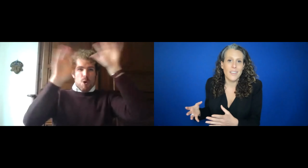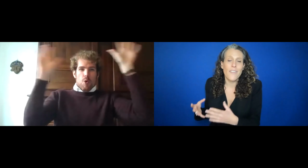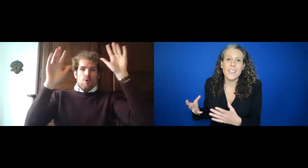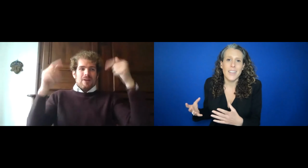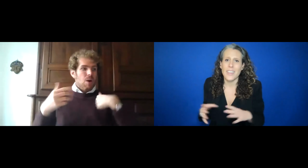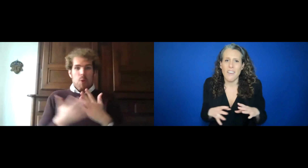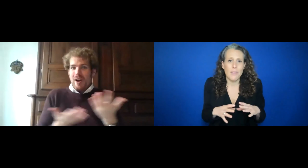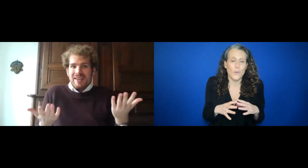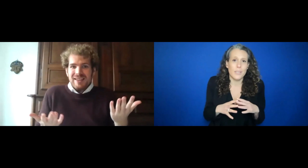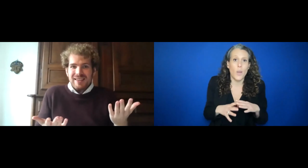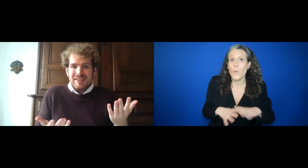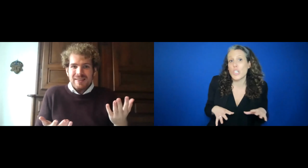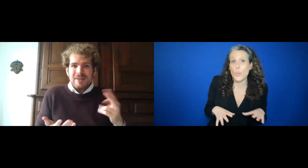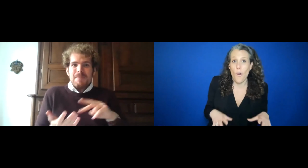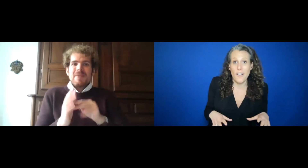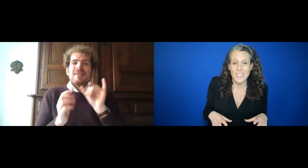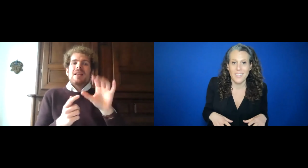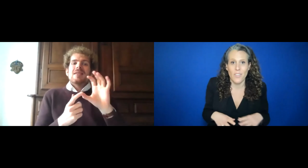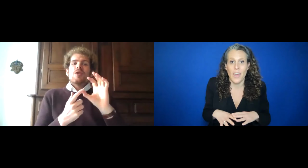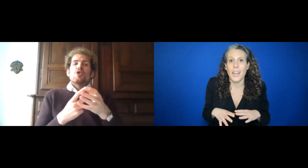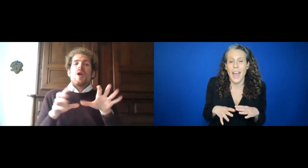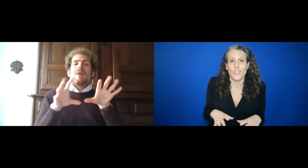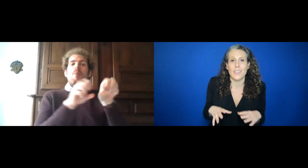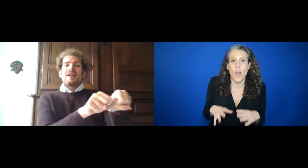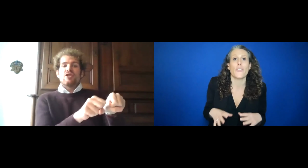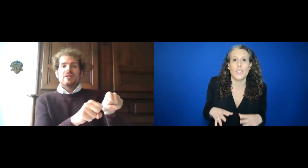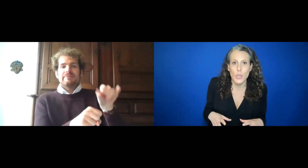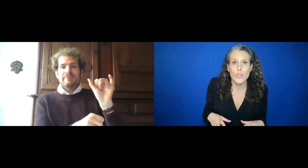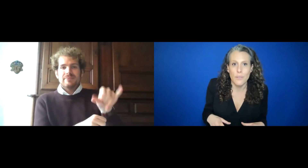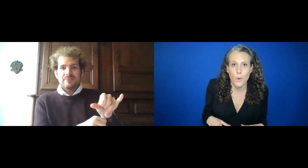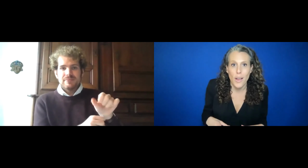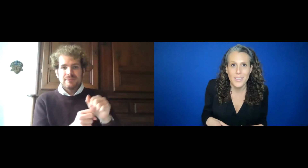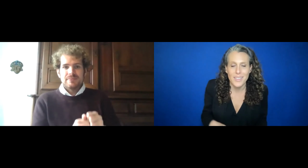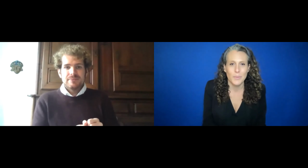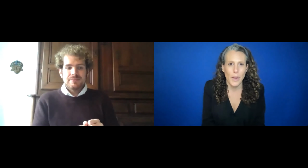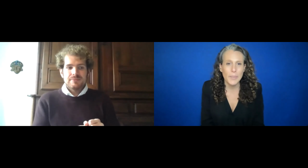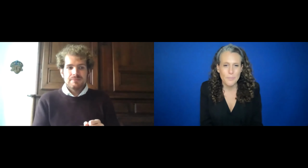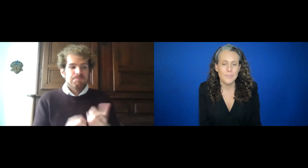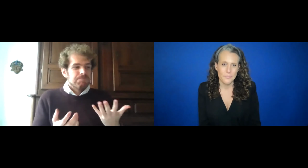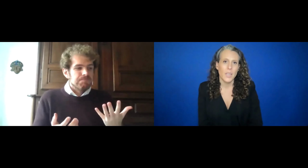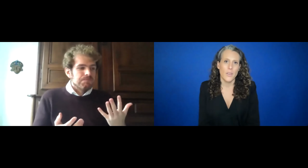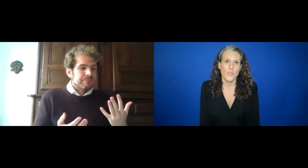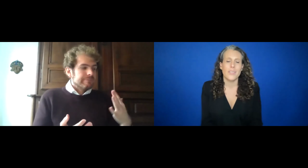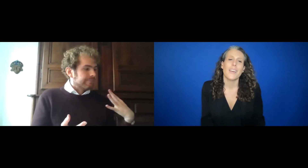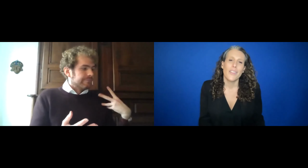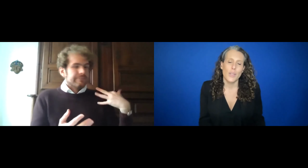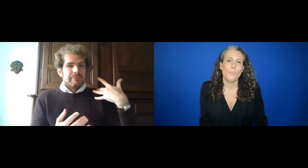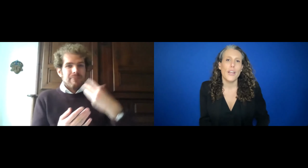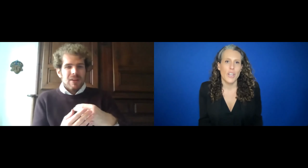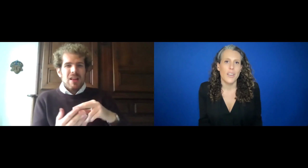being invented that deaf people are saying we don't want, that actually is not the solution for us, right? So